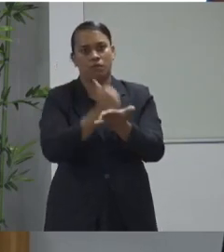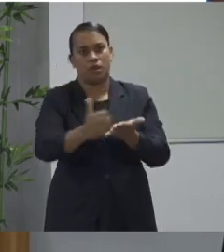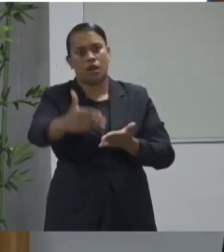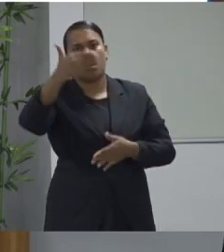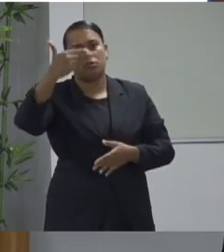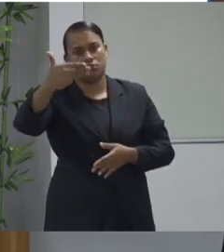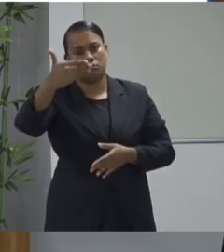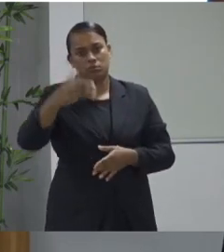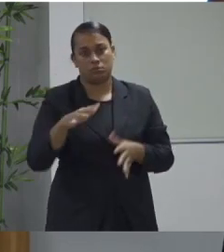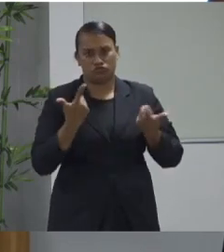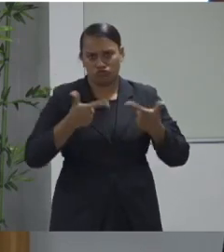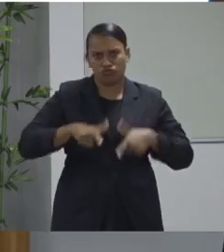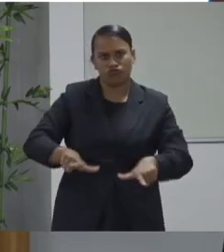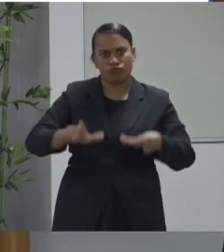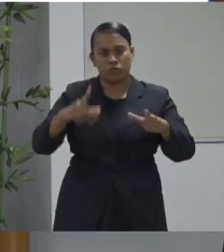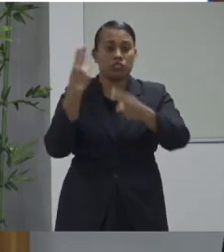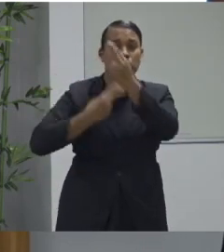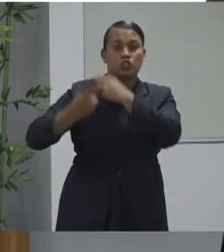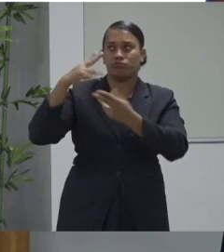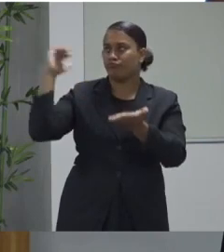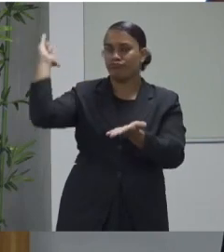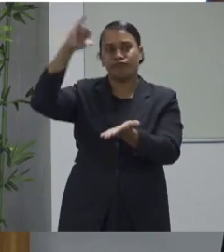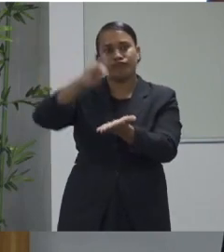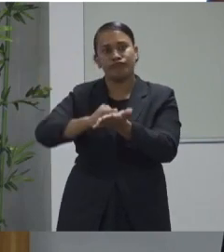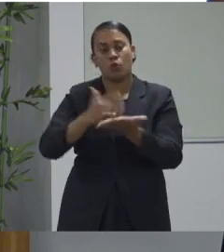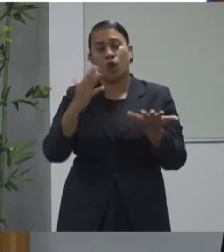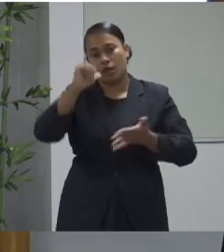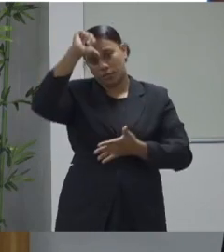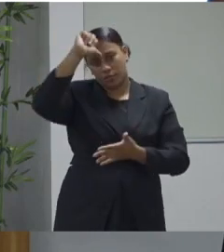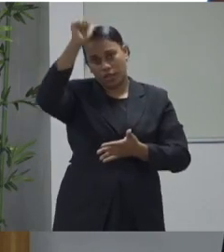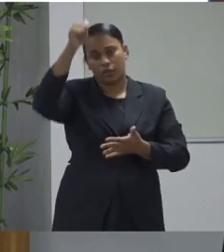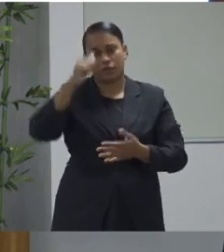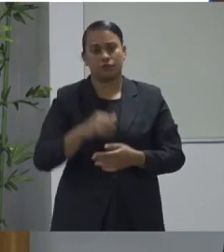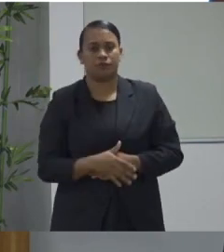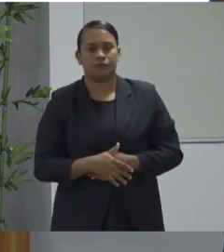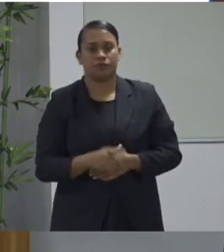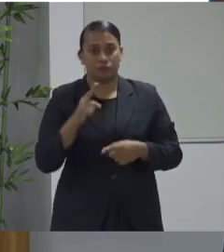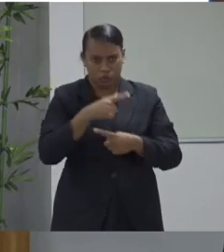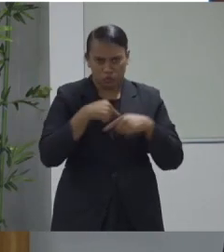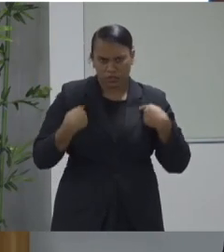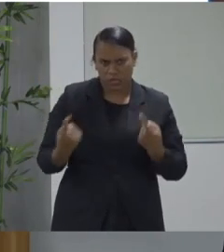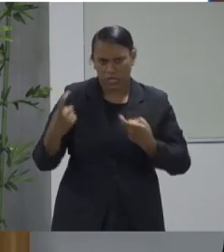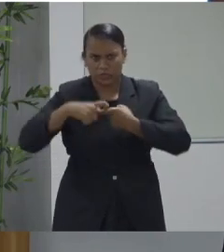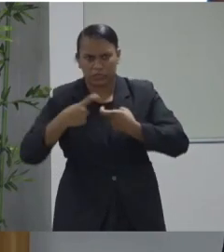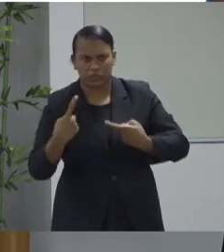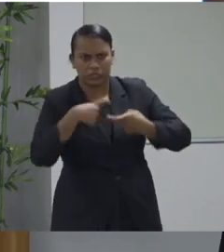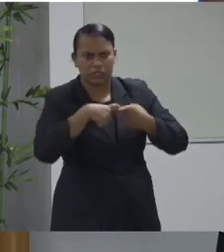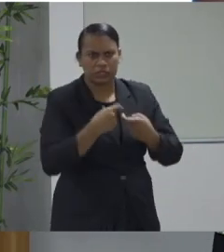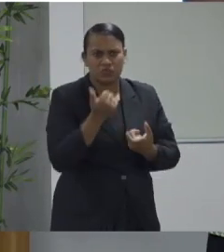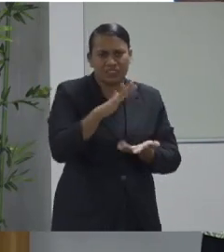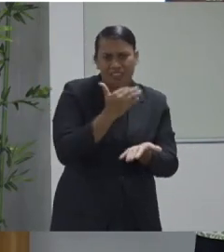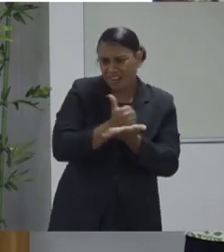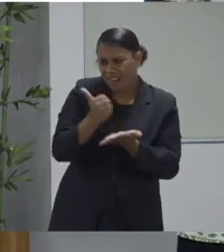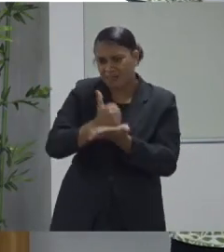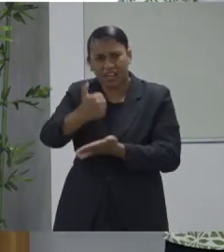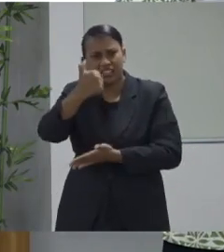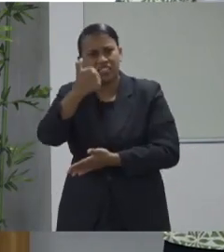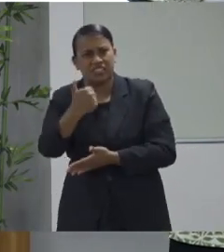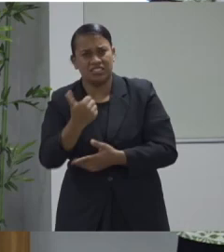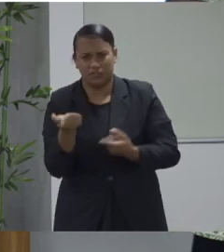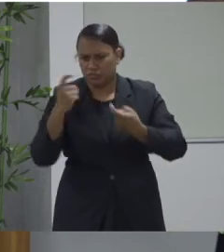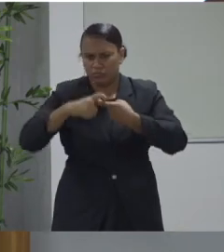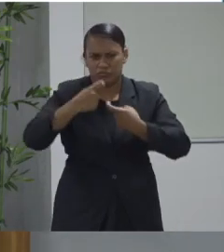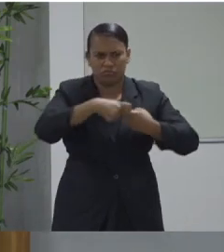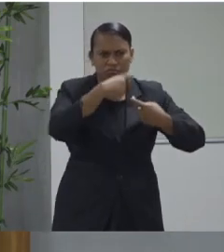history to India and linked to case 6 and case 7. He developed symptoms on